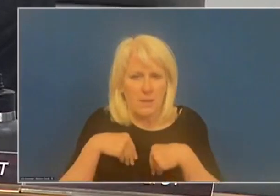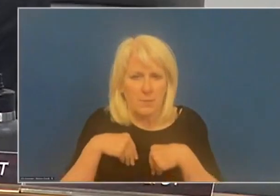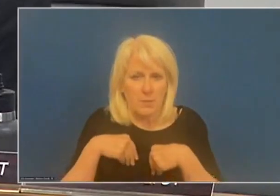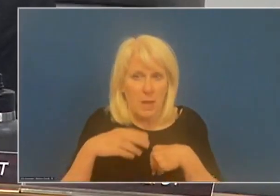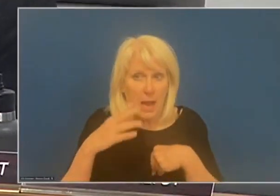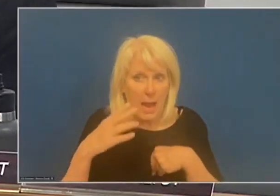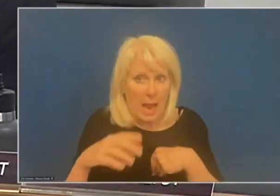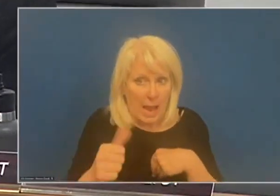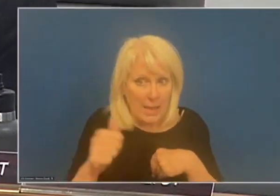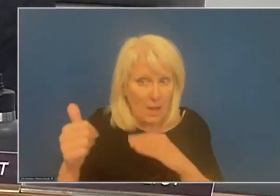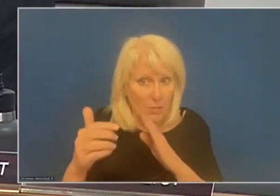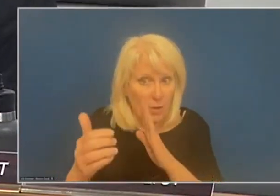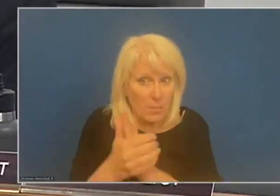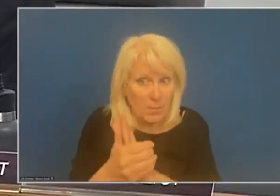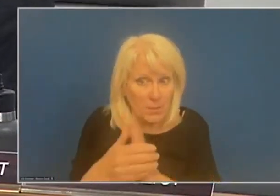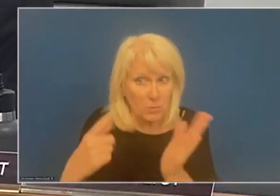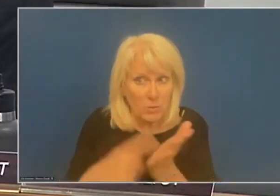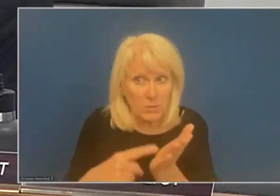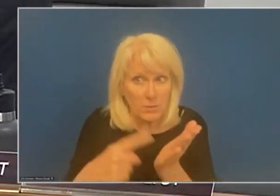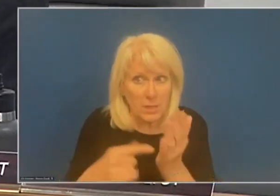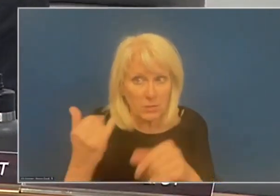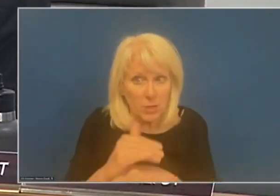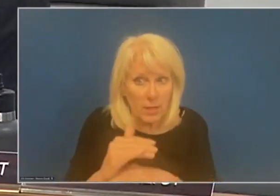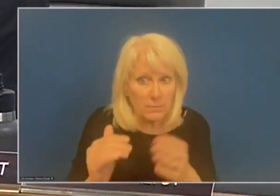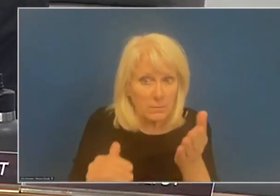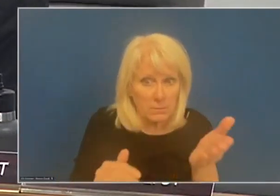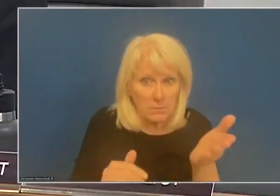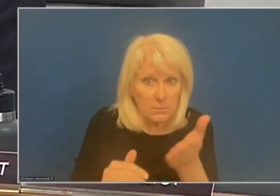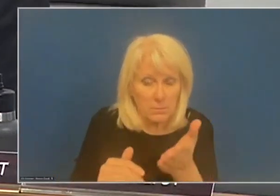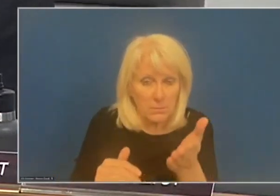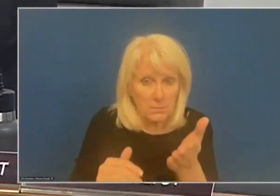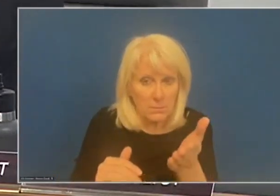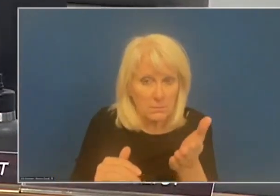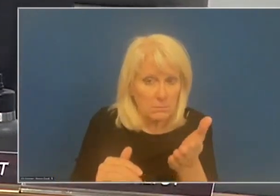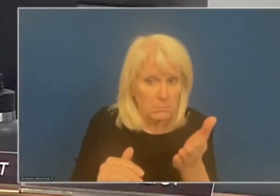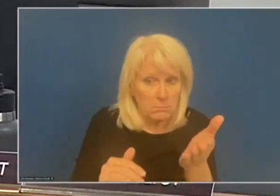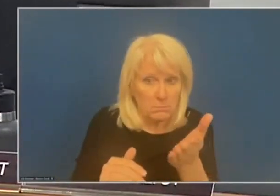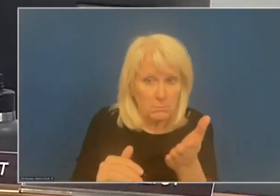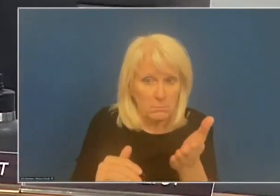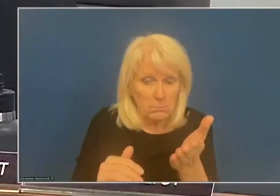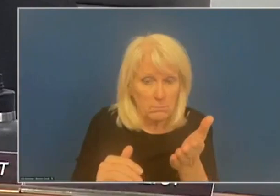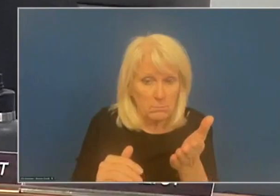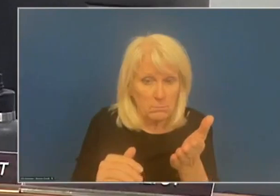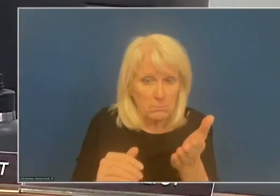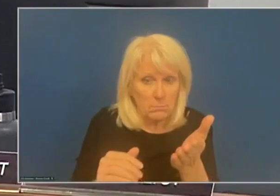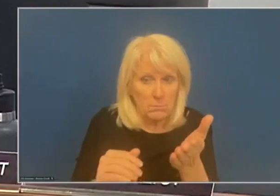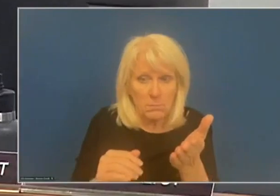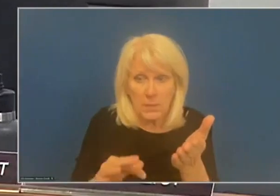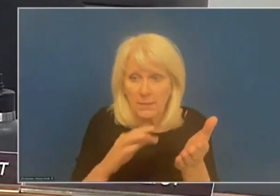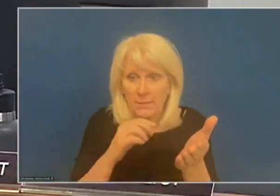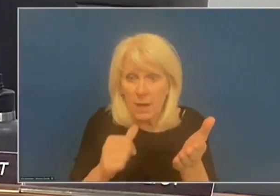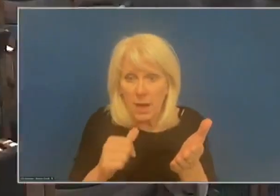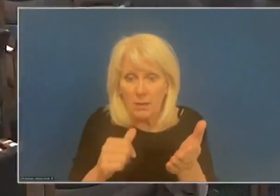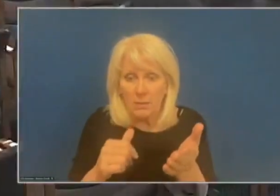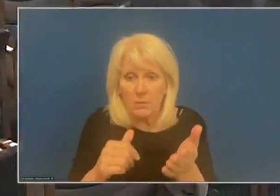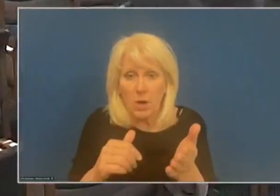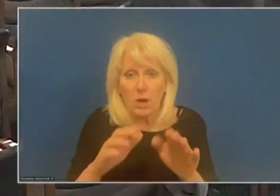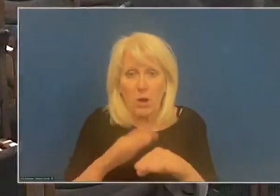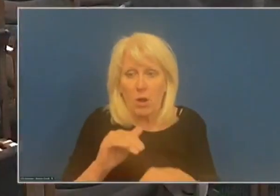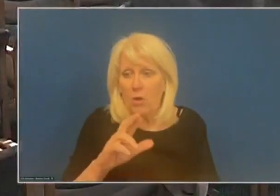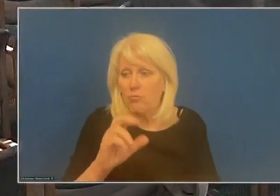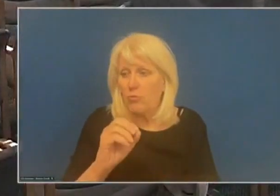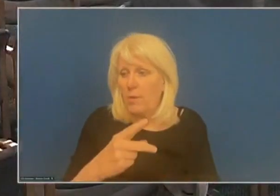amendments that people want to bring forward? Because if we do, I'd like to give them a chance. Otherwise, I'd like to call on Representative Nelson on the Dash 5.